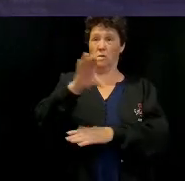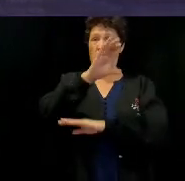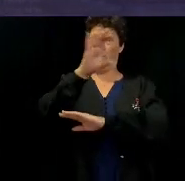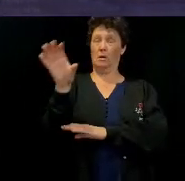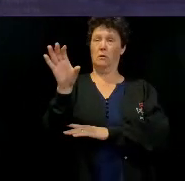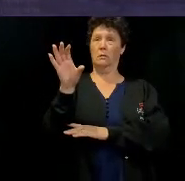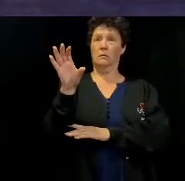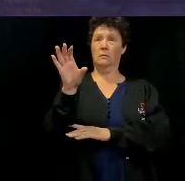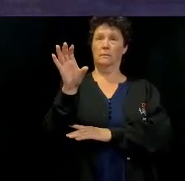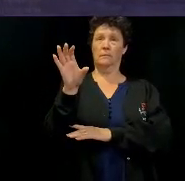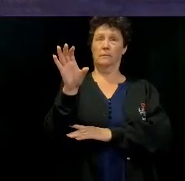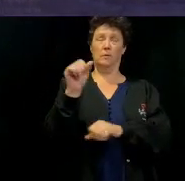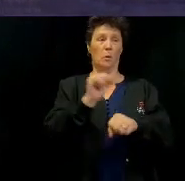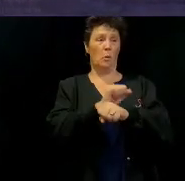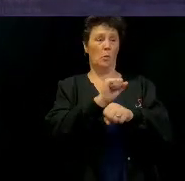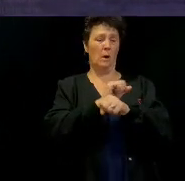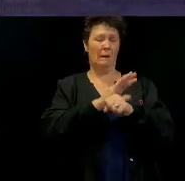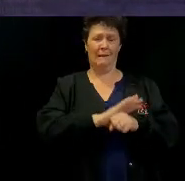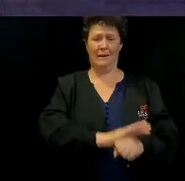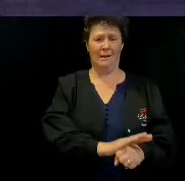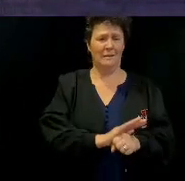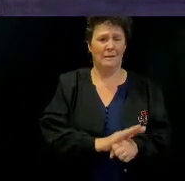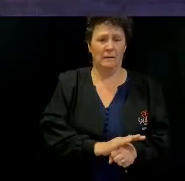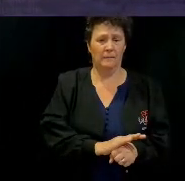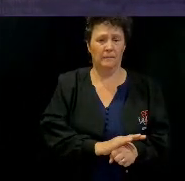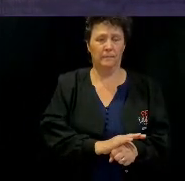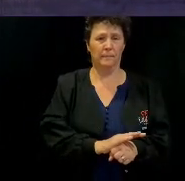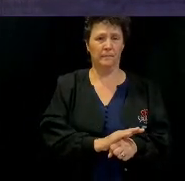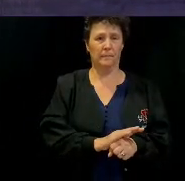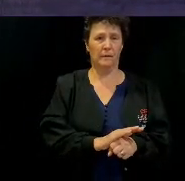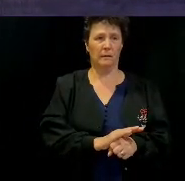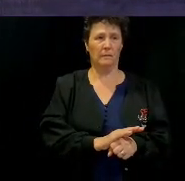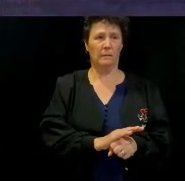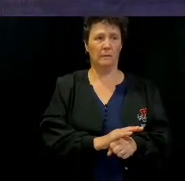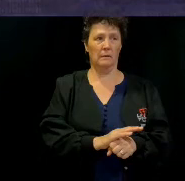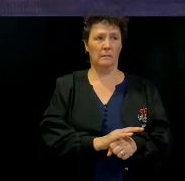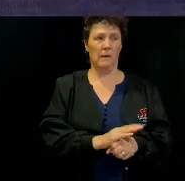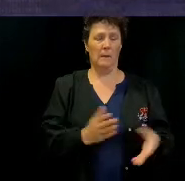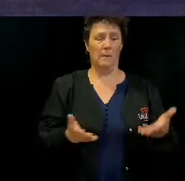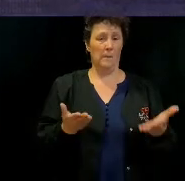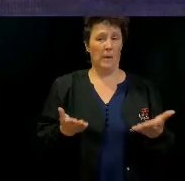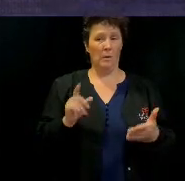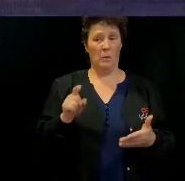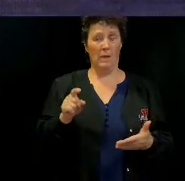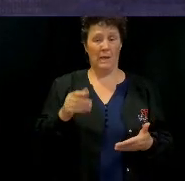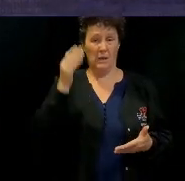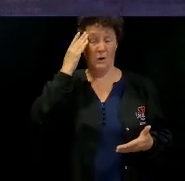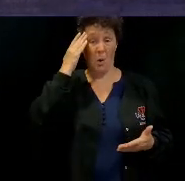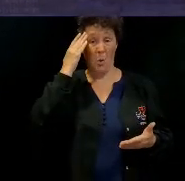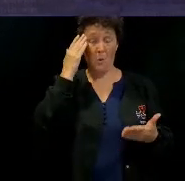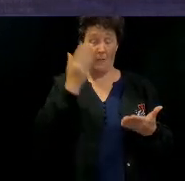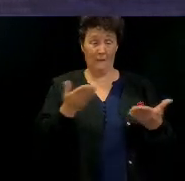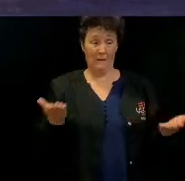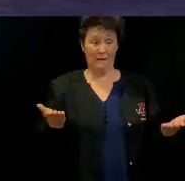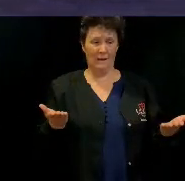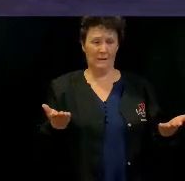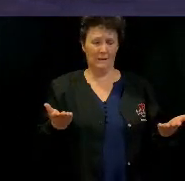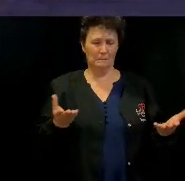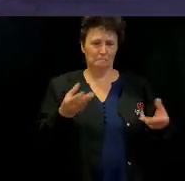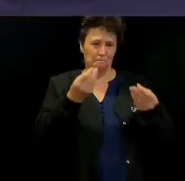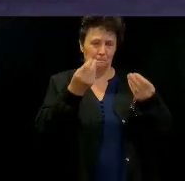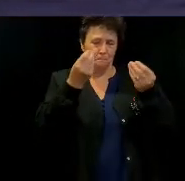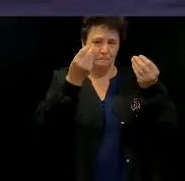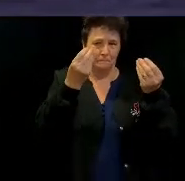about worry and anxiety. I just feel like, and we may even repeat some of this stuff at times, but I just feel like there's more people, not that you